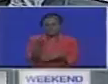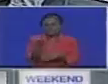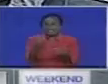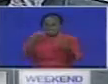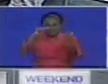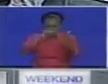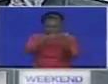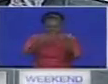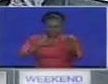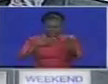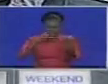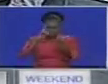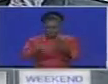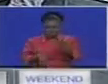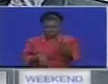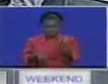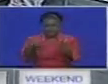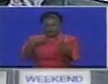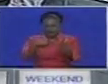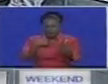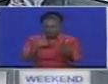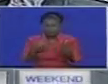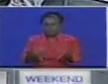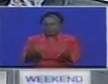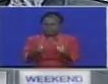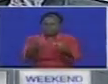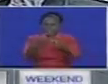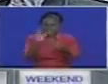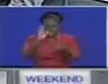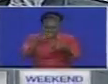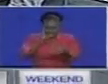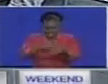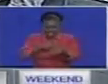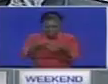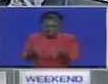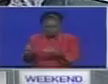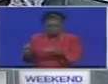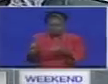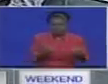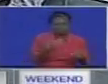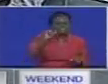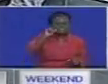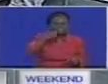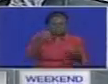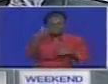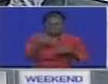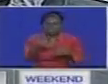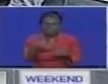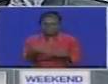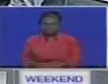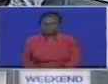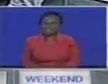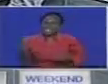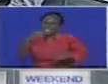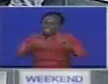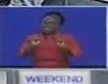point I'm saying is this: our party actually has officials, but time has come for us to do new elections. So when was the election? So when did the elections happen